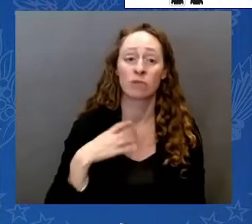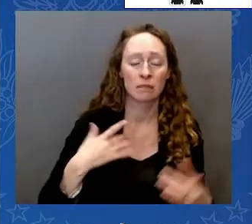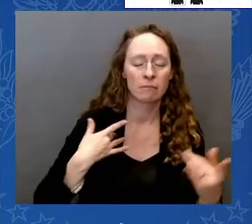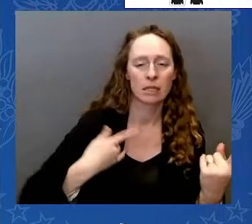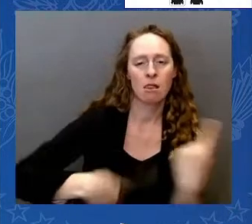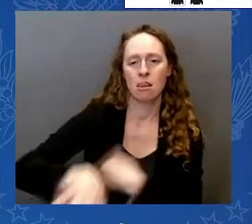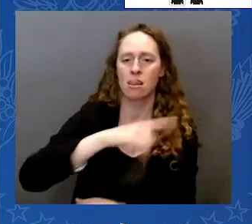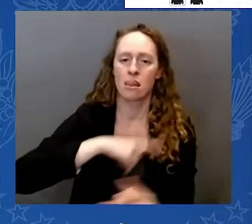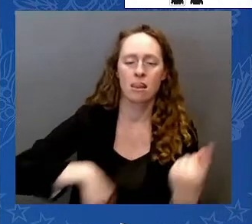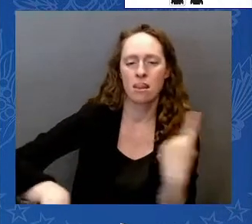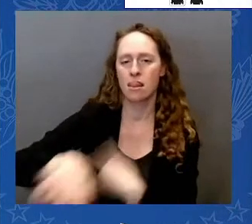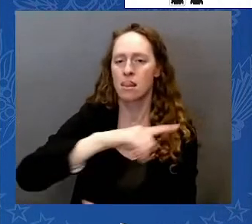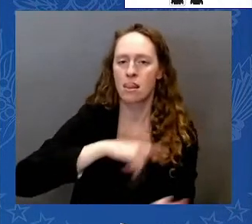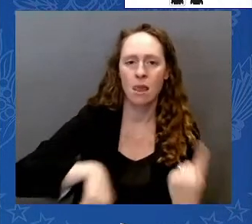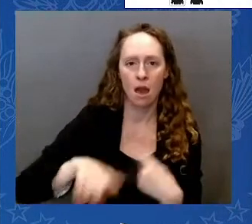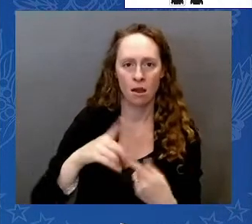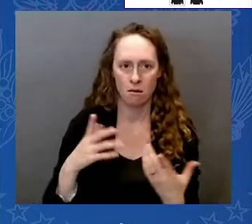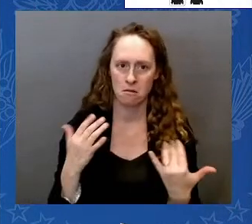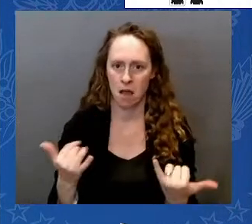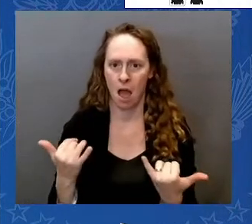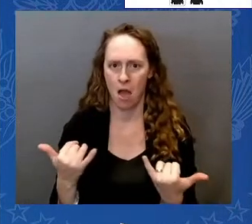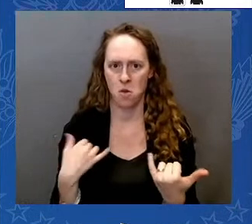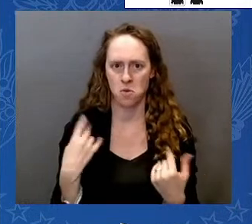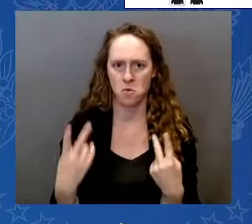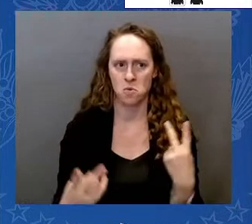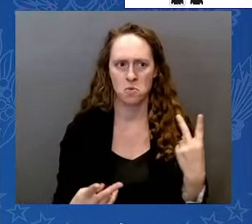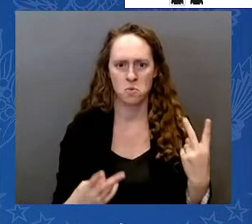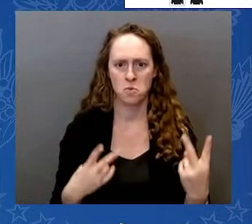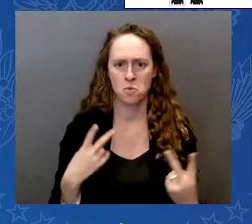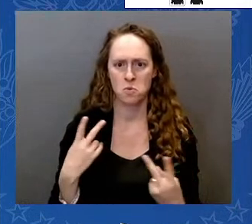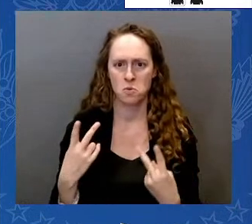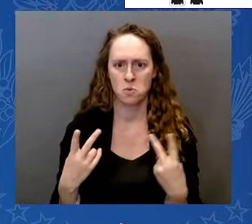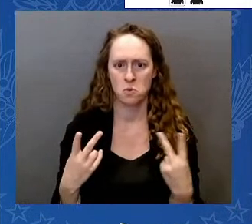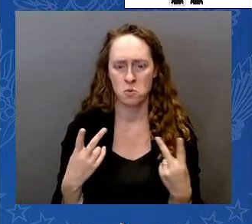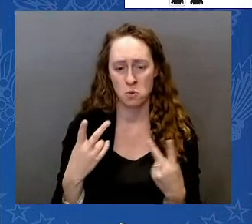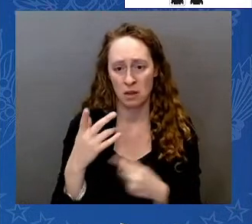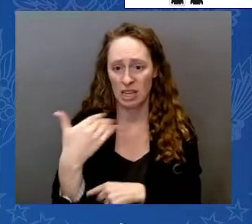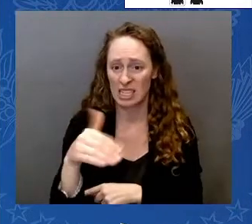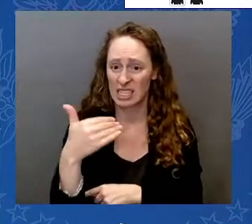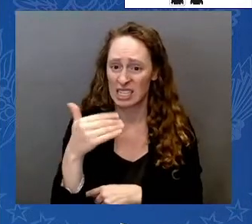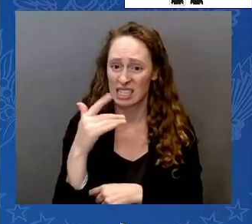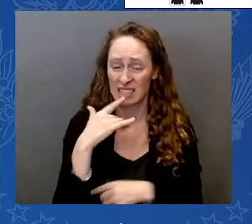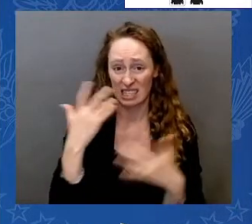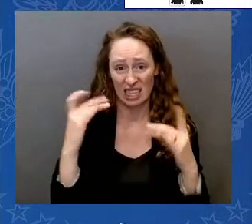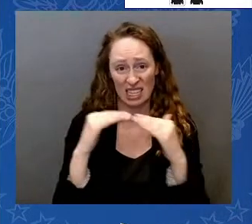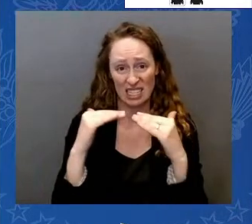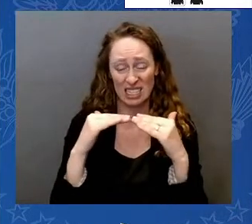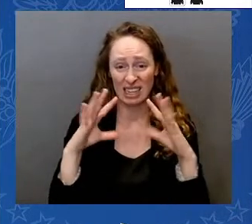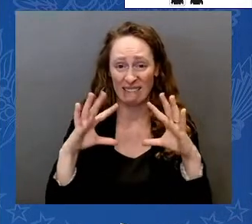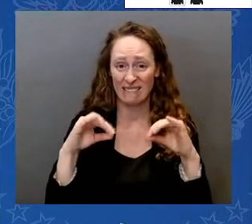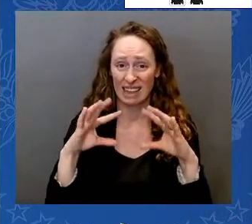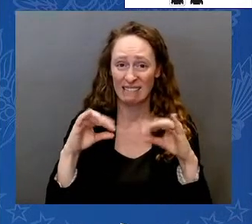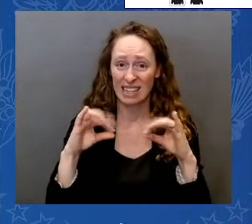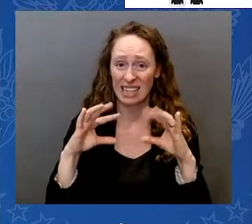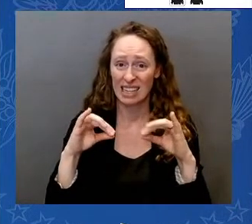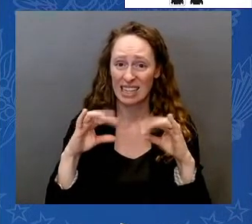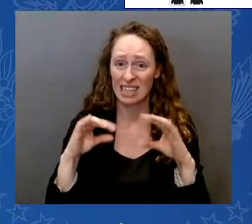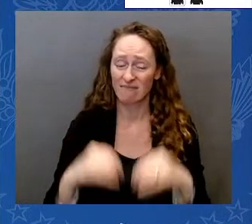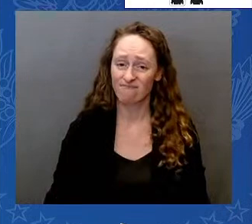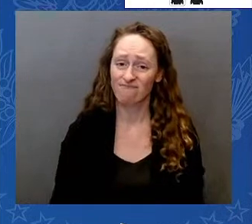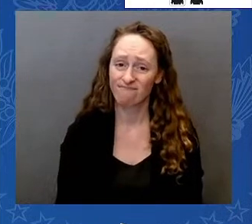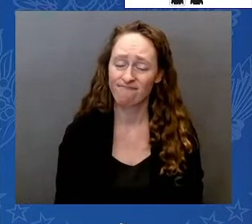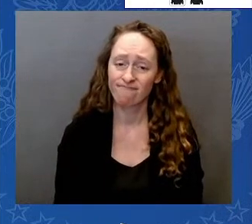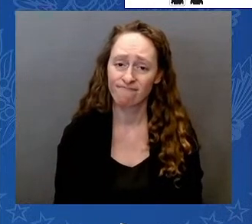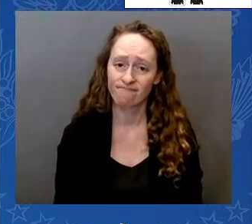And it's not just Social Security and Medicare. He wants to put everything on the federal budget. Veterans benefits would have to come up every